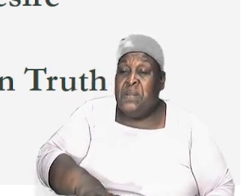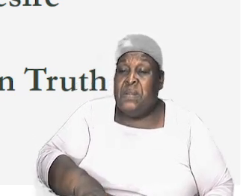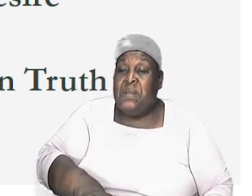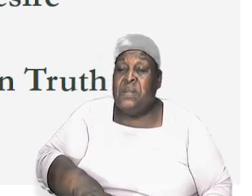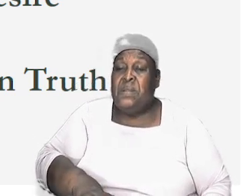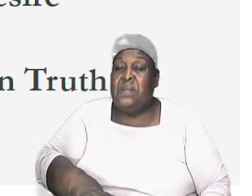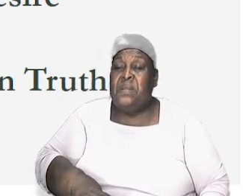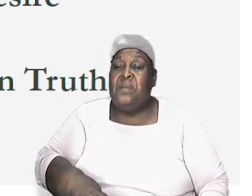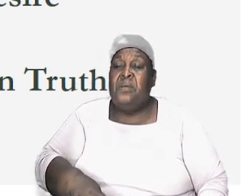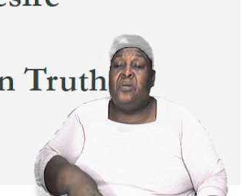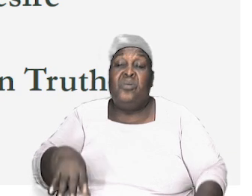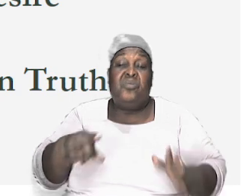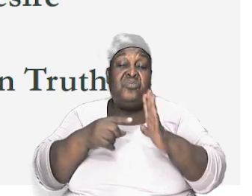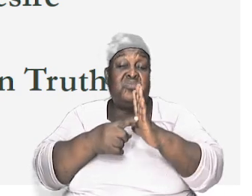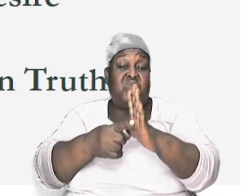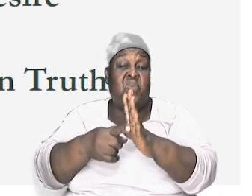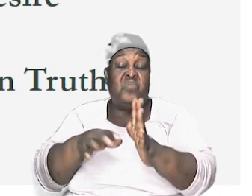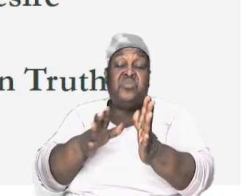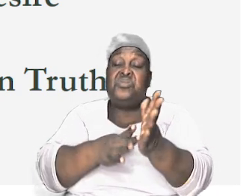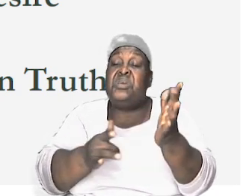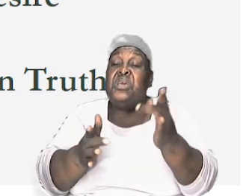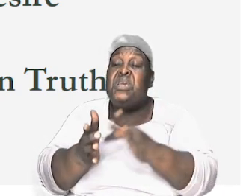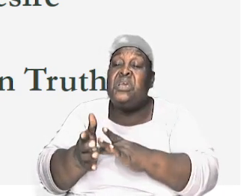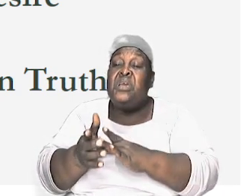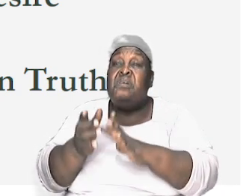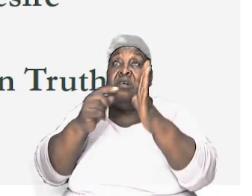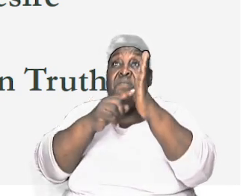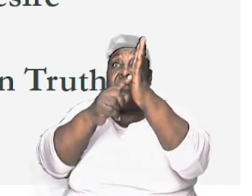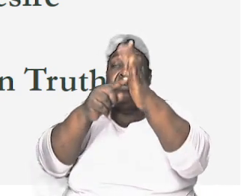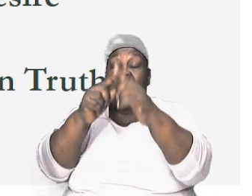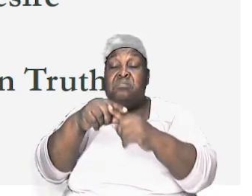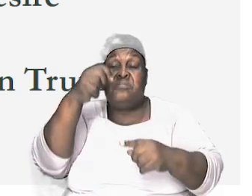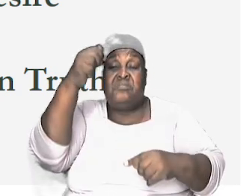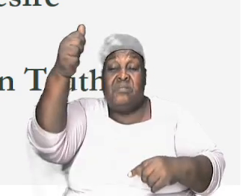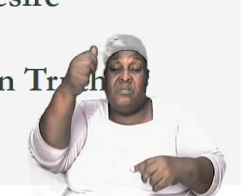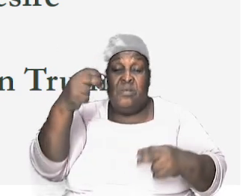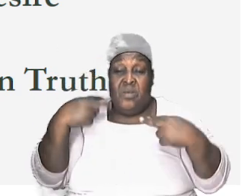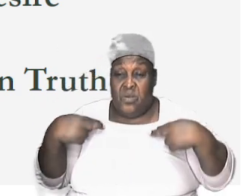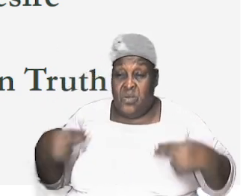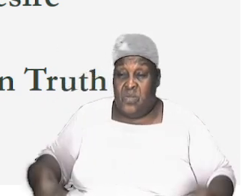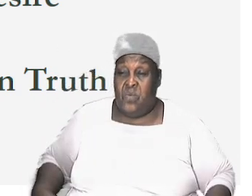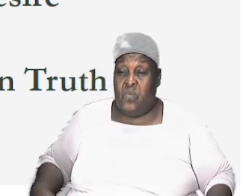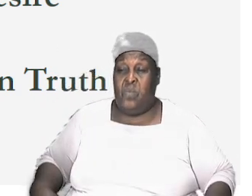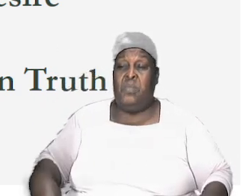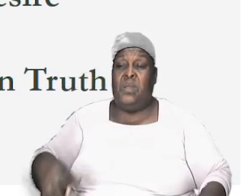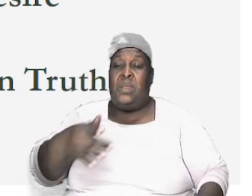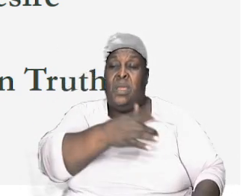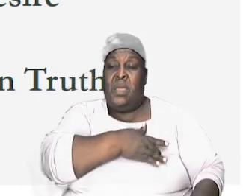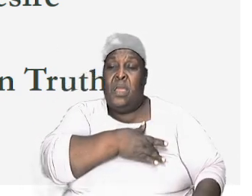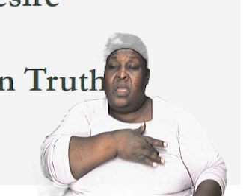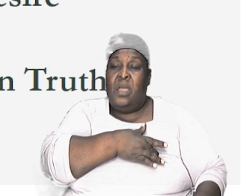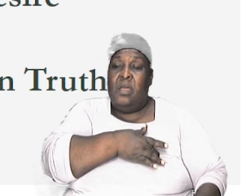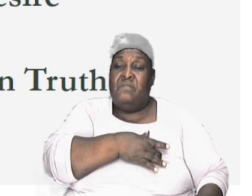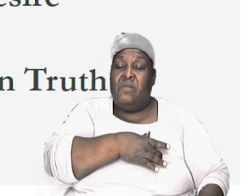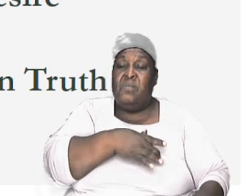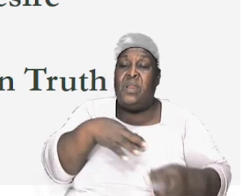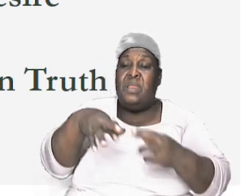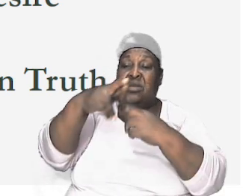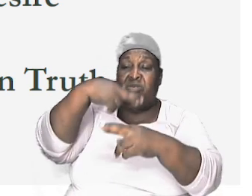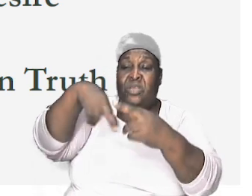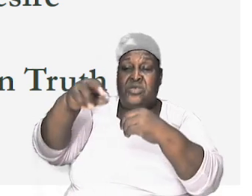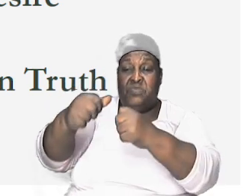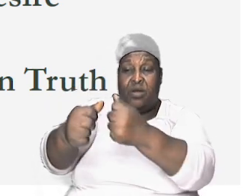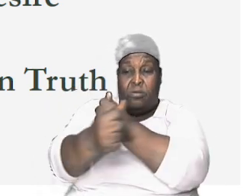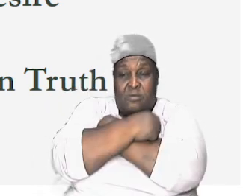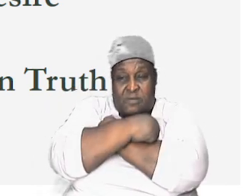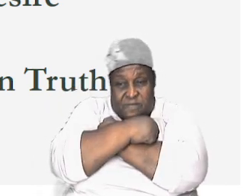that Jesus reveals himself to answer the thug of the human heart for relationship and love. We see that in St.